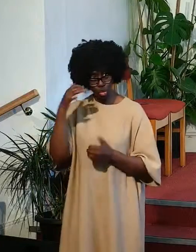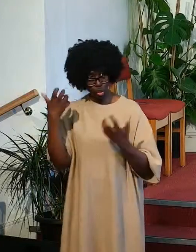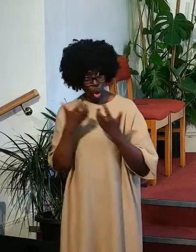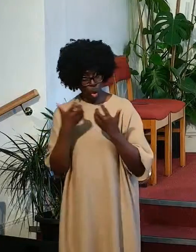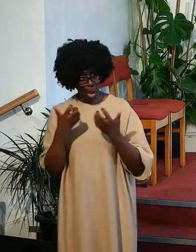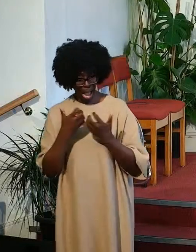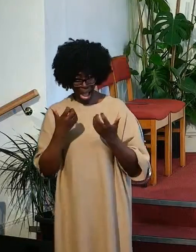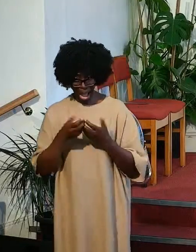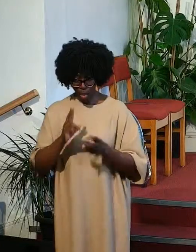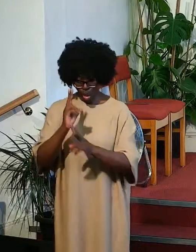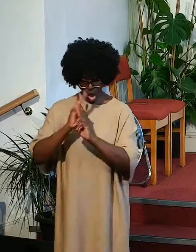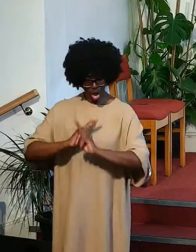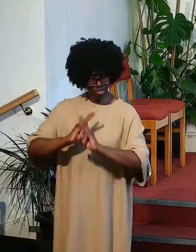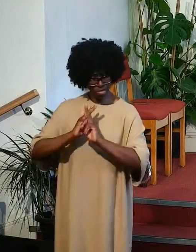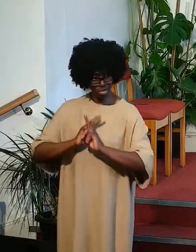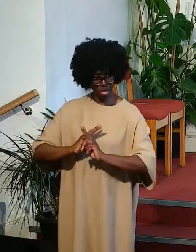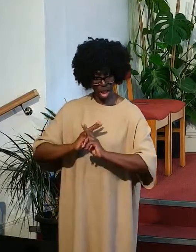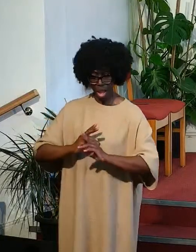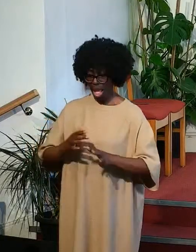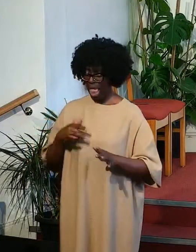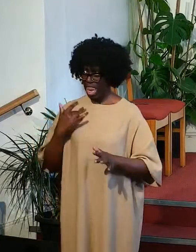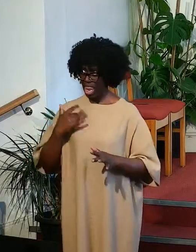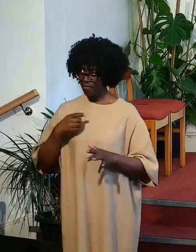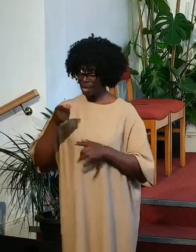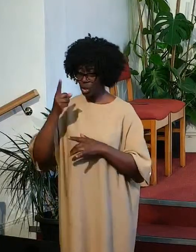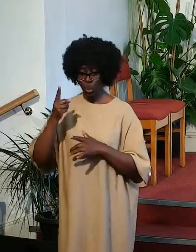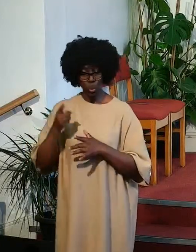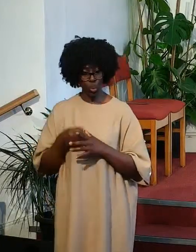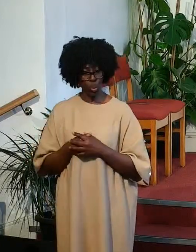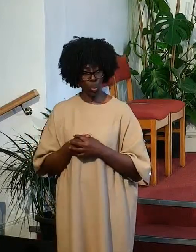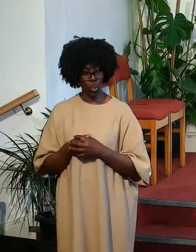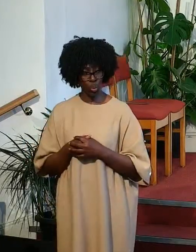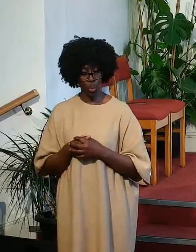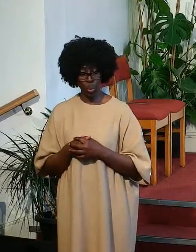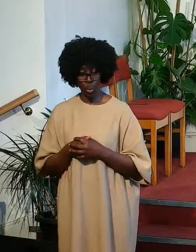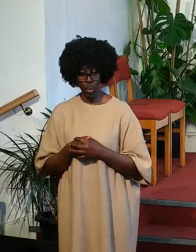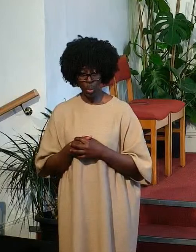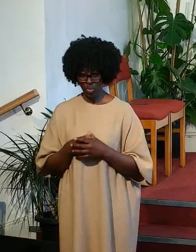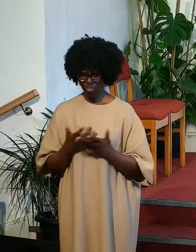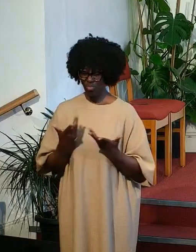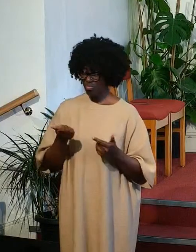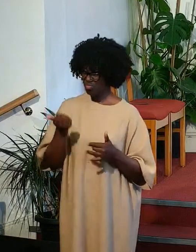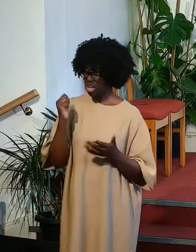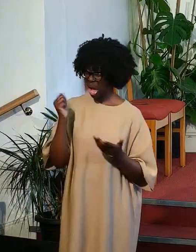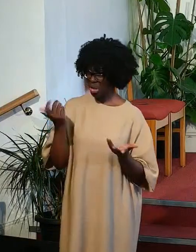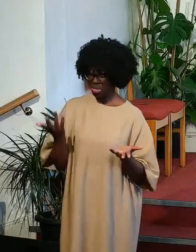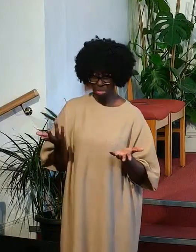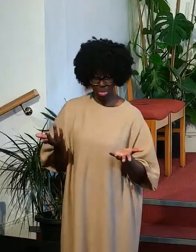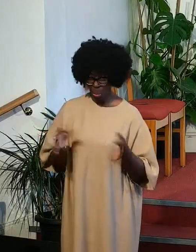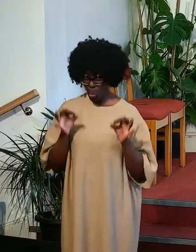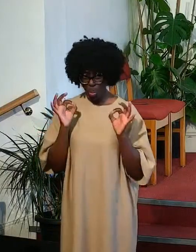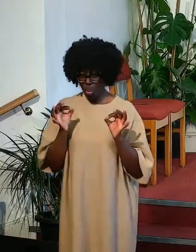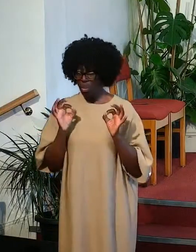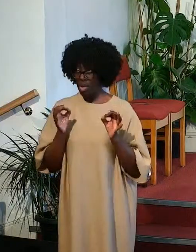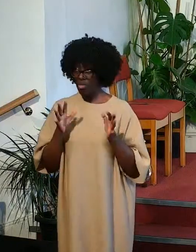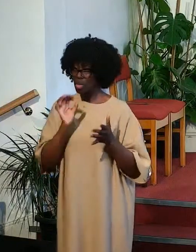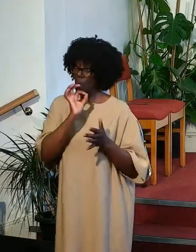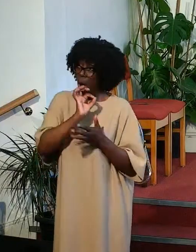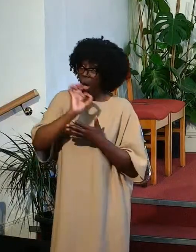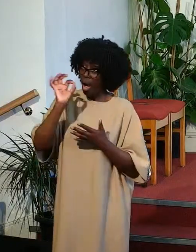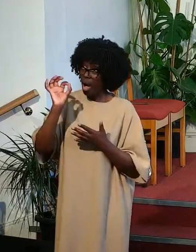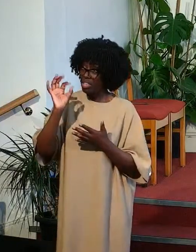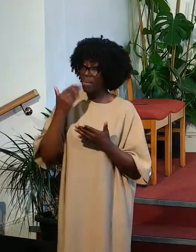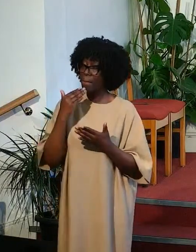in our lives to live for You. Whatever be our imperfections, we ask by Your grace that You'll make